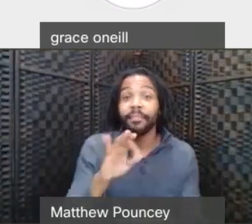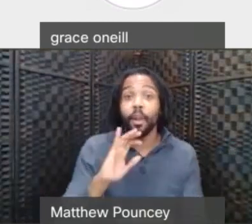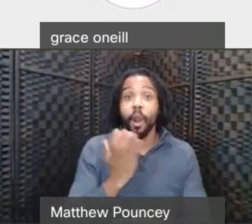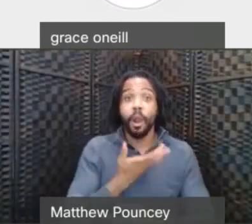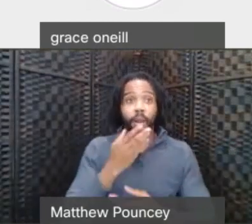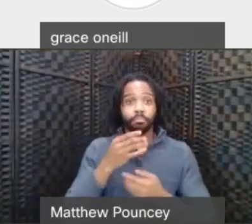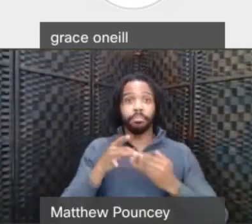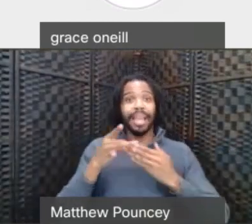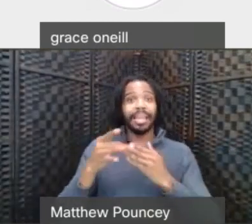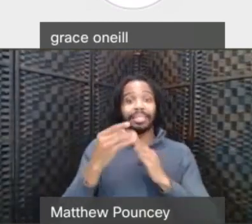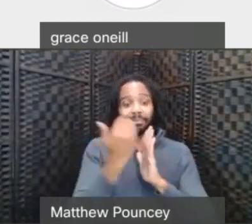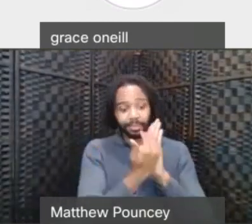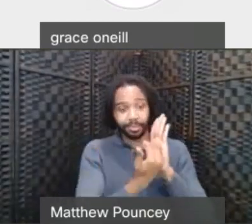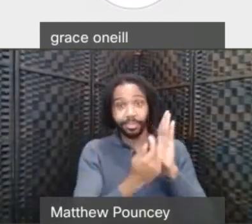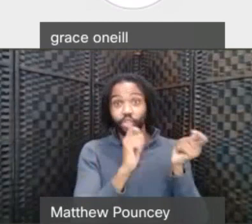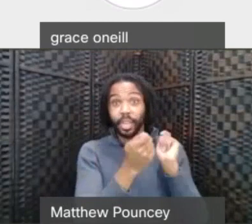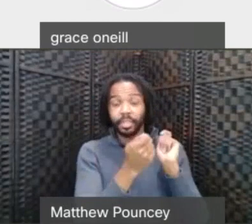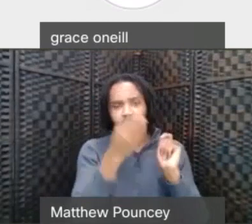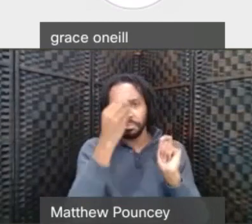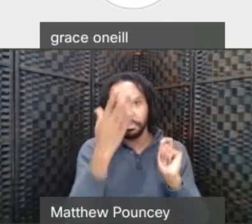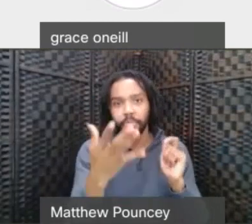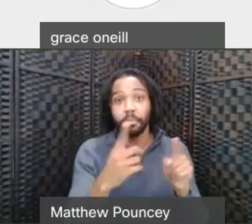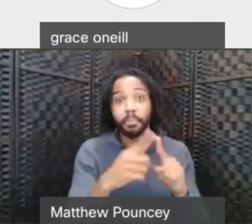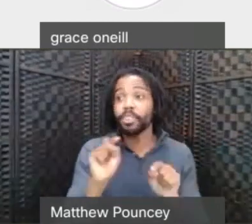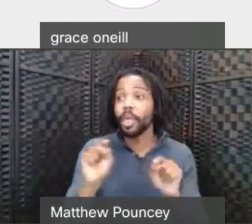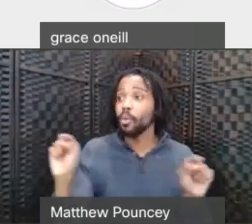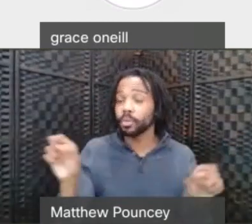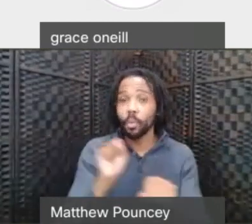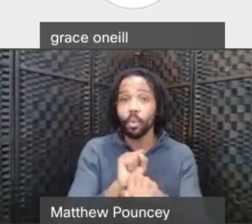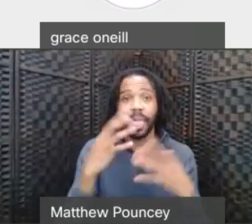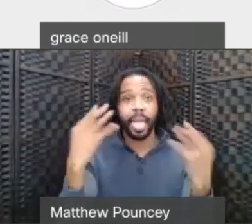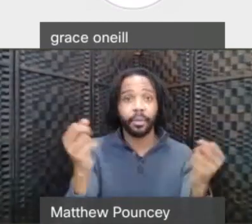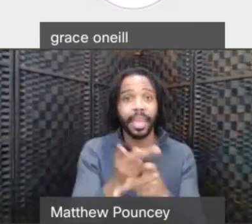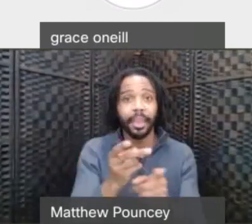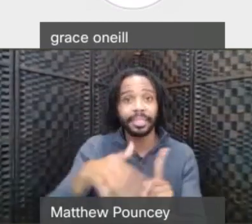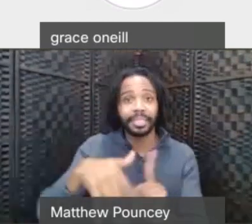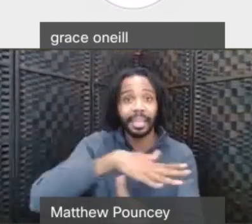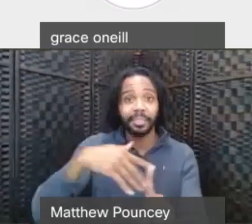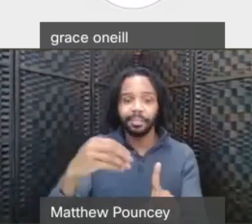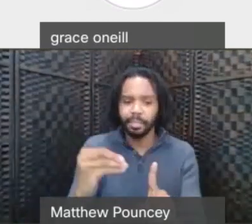But for those that are covered under those healthcare settings, an exposure is an exposure.